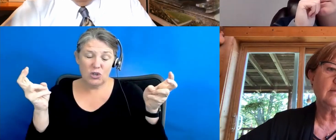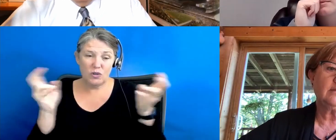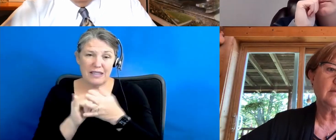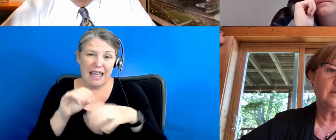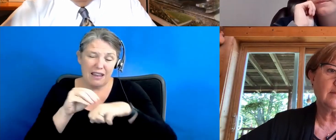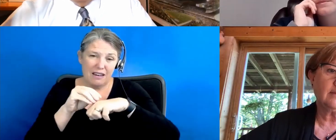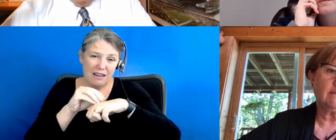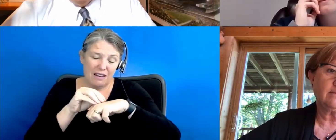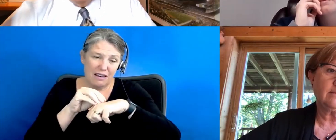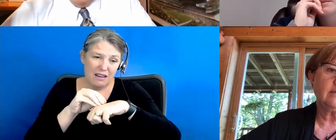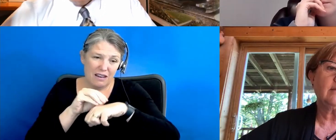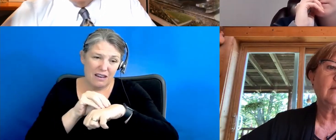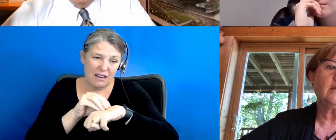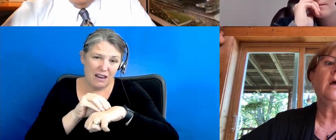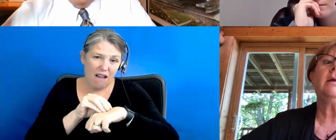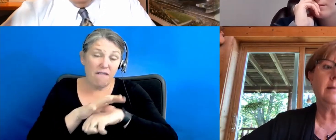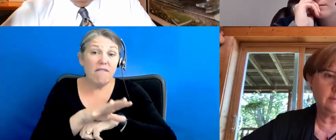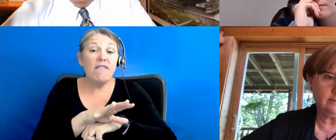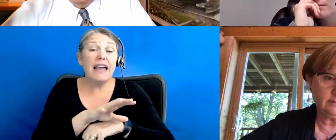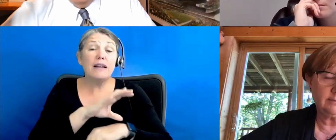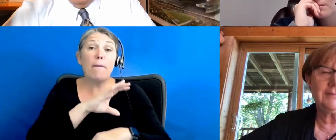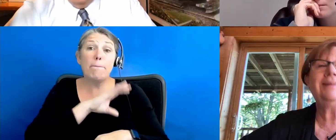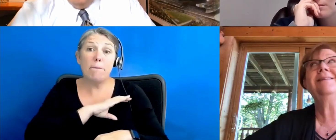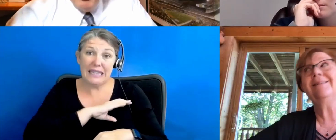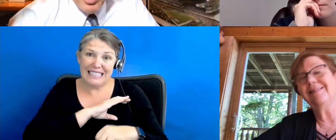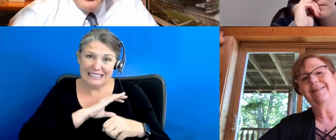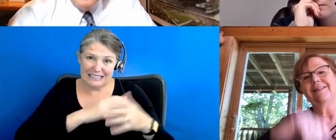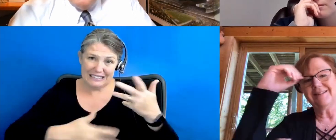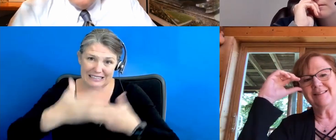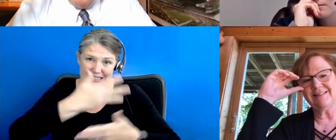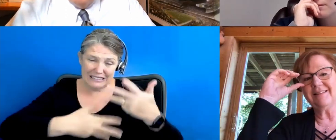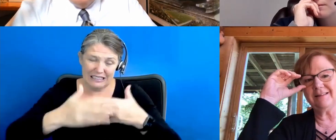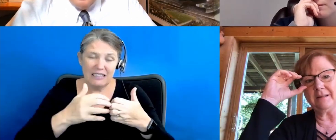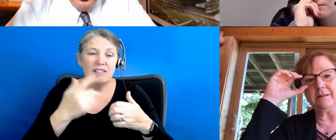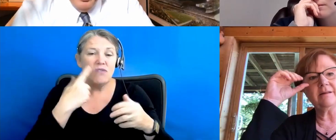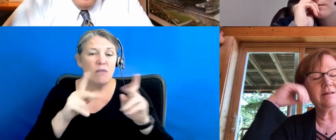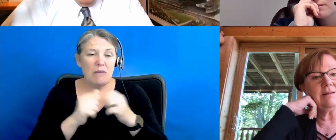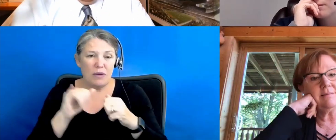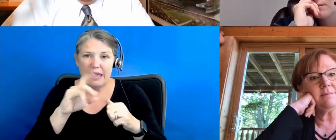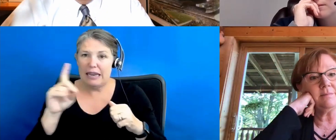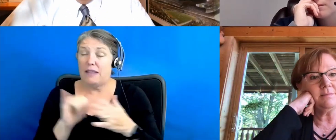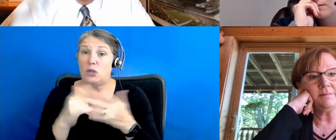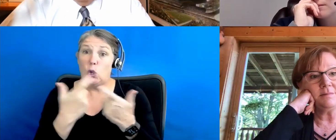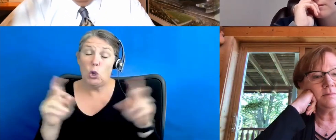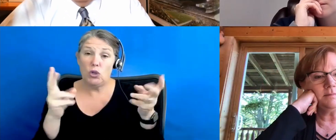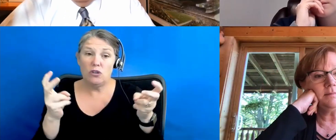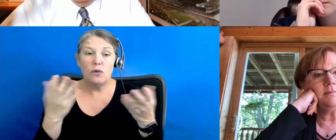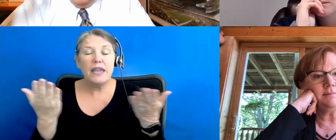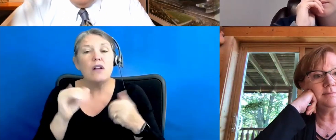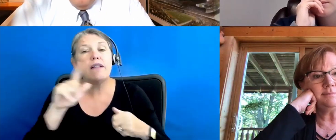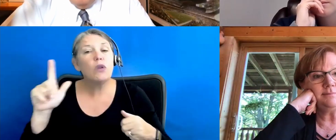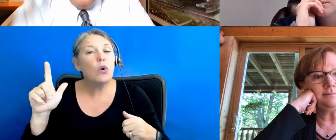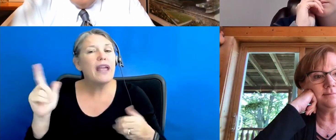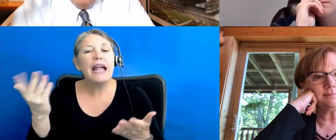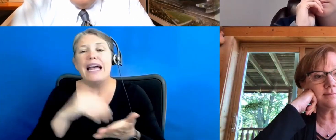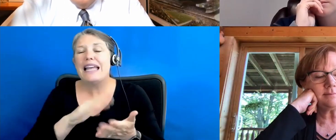affect police interaction with people with IDD, because that's a big issue. Here in Illinois,